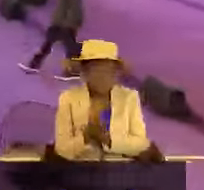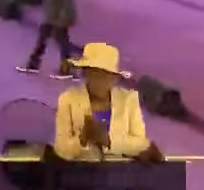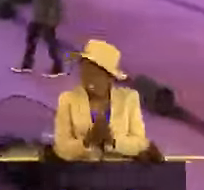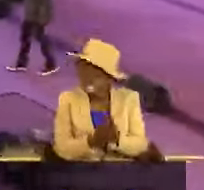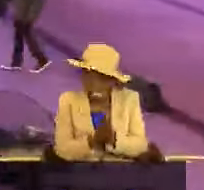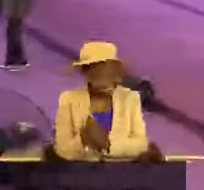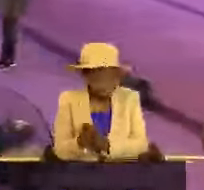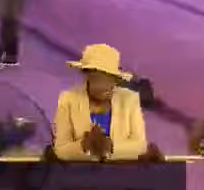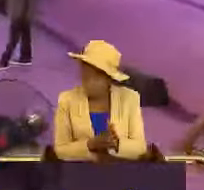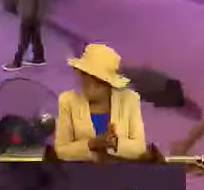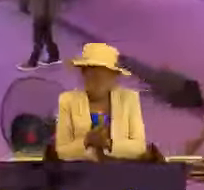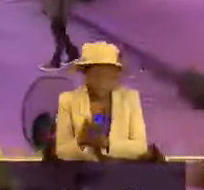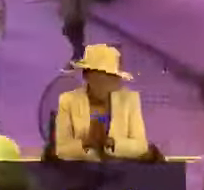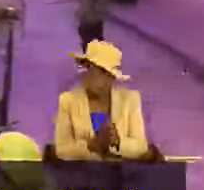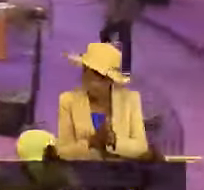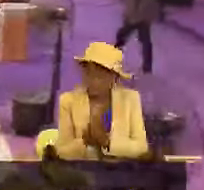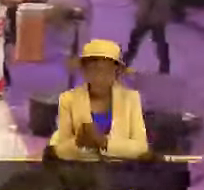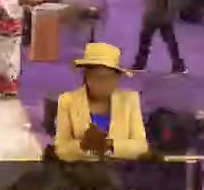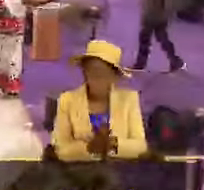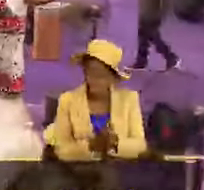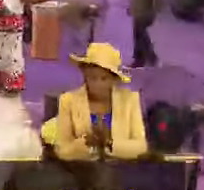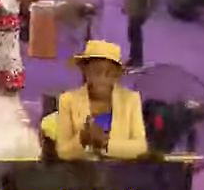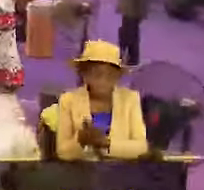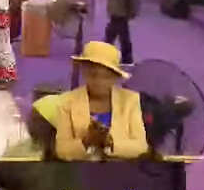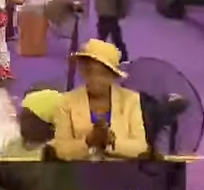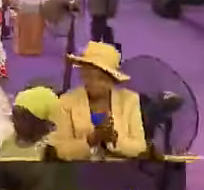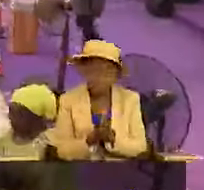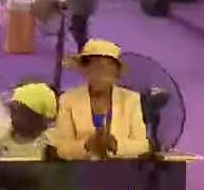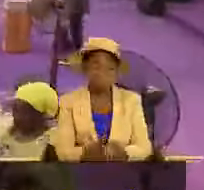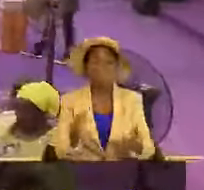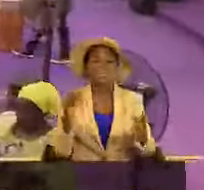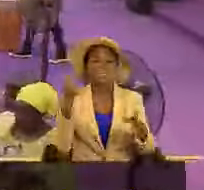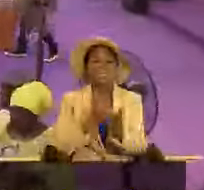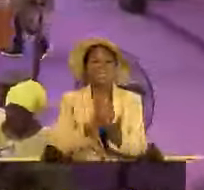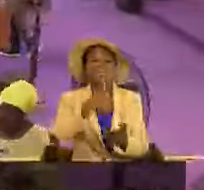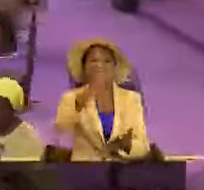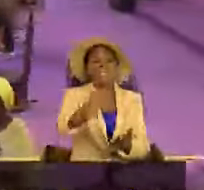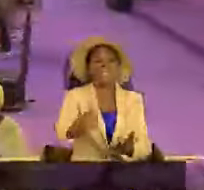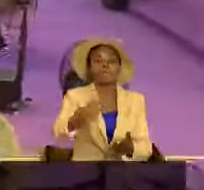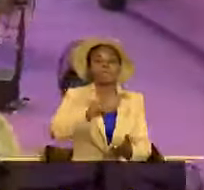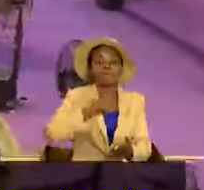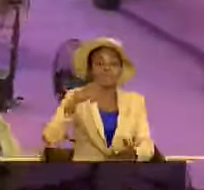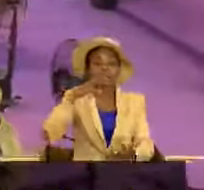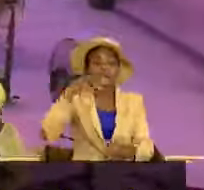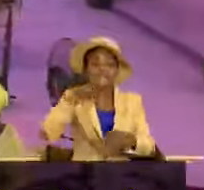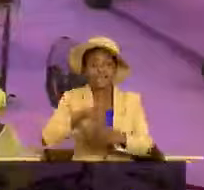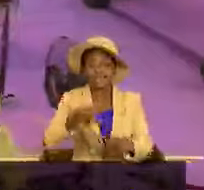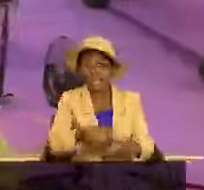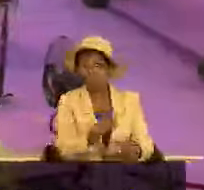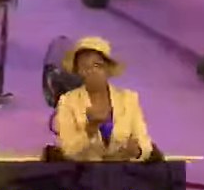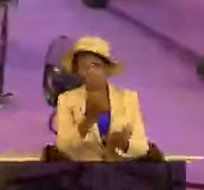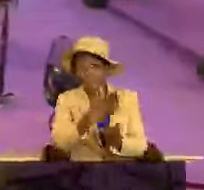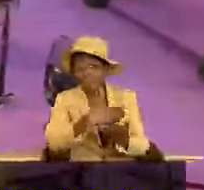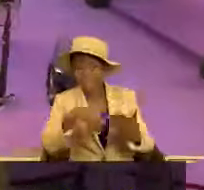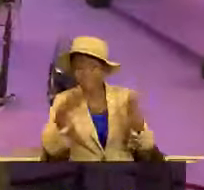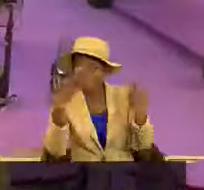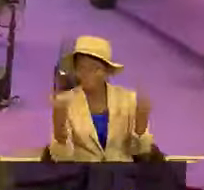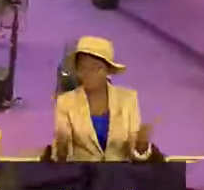it in Jesus name we pray we are into another session